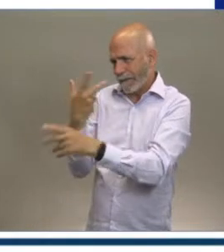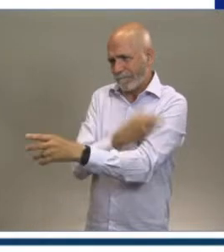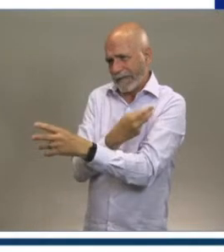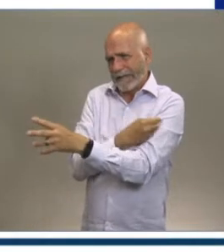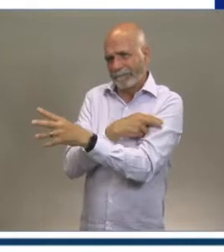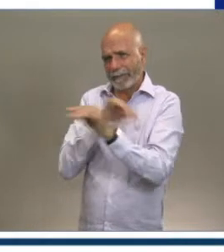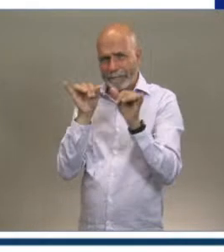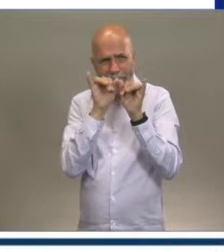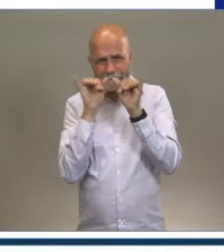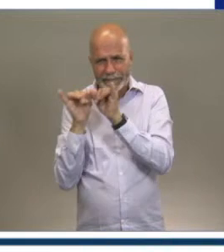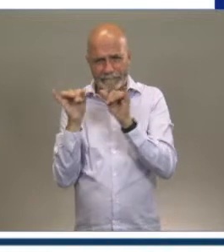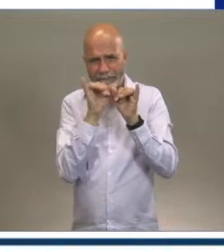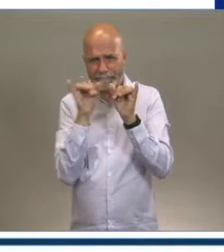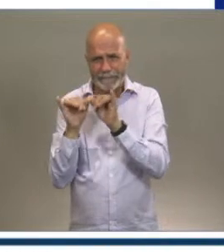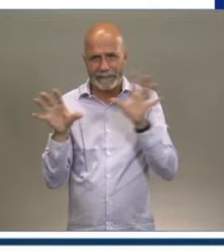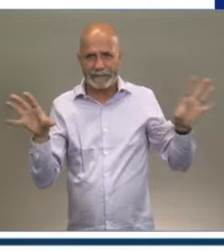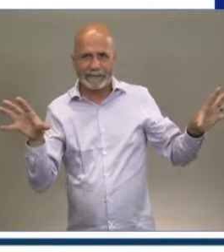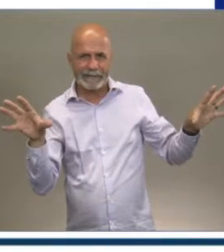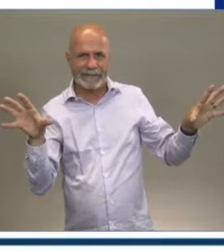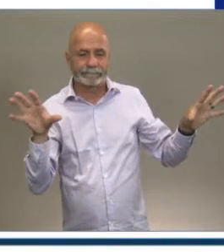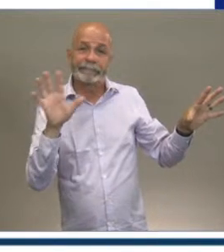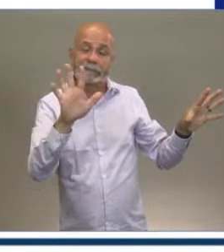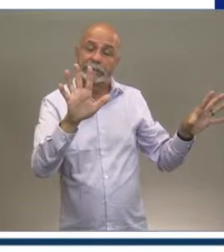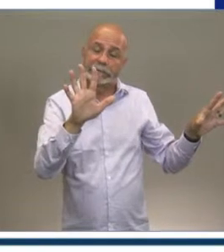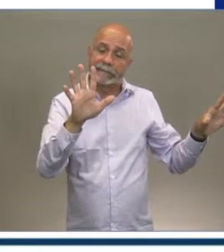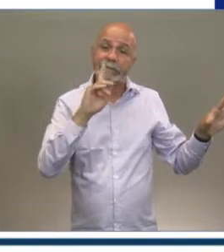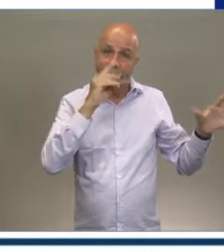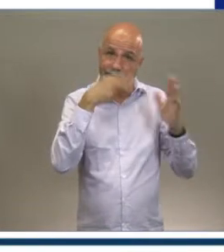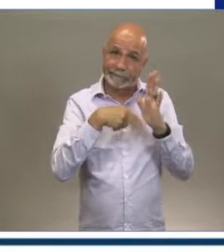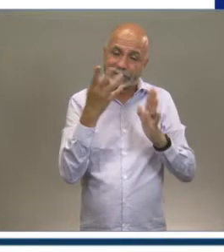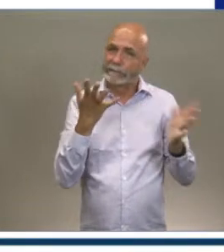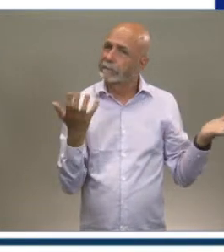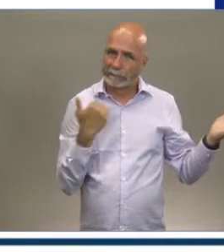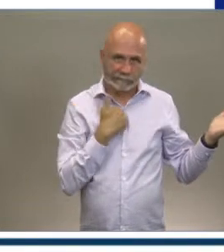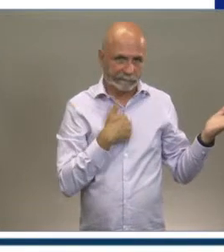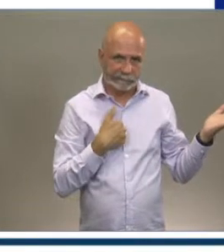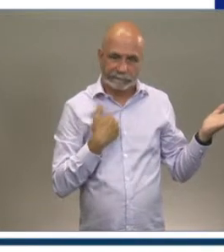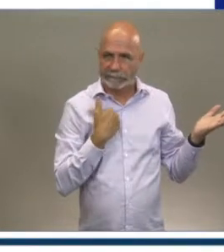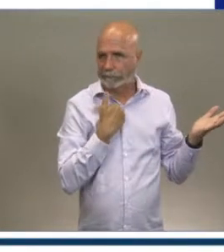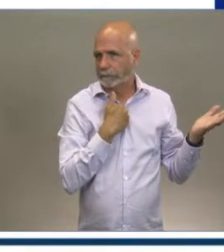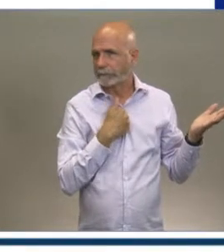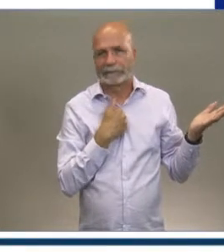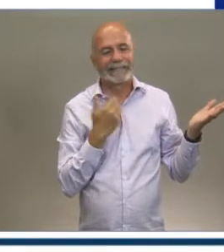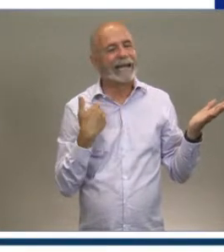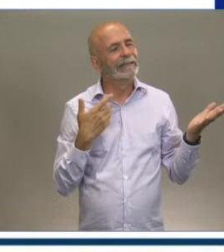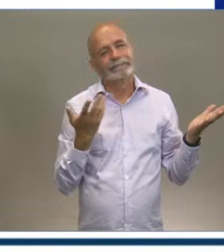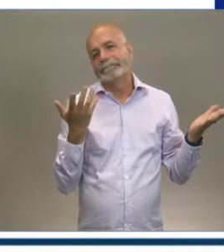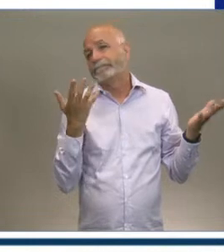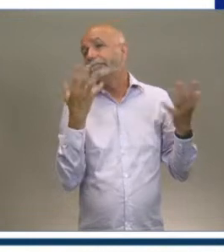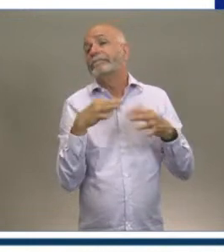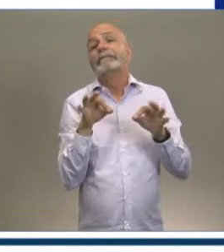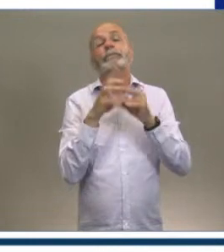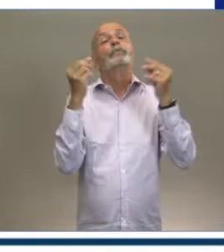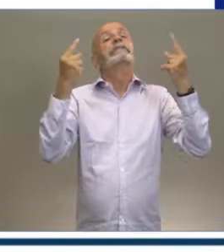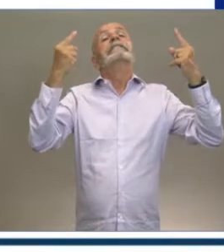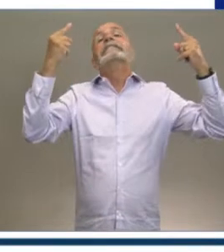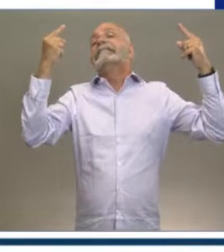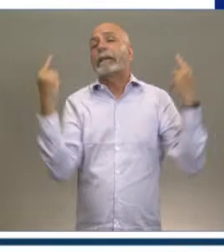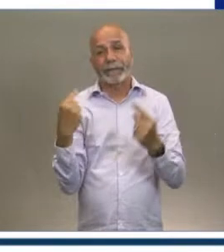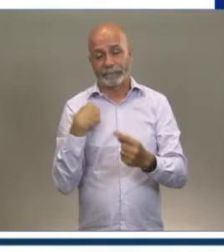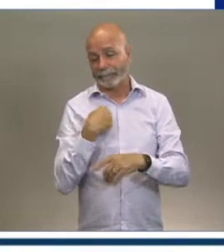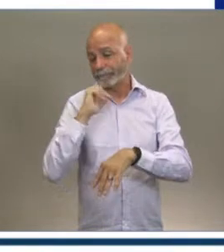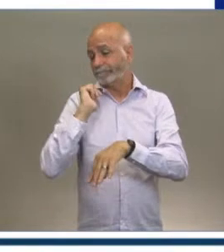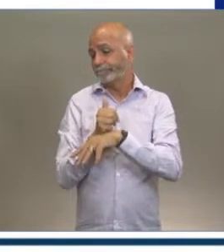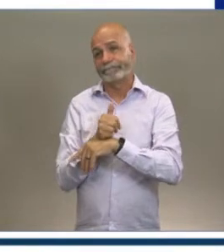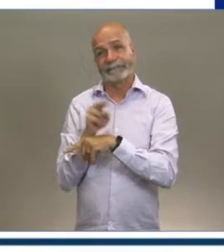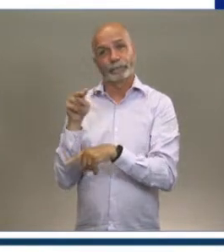And it's regrettable that we have to have something in place with New Brunswick and our own Nova Scotians that are going to New